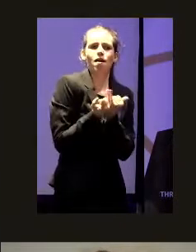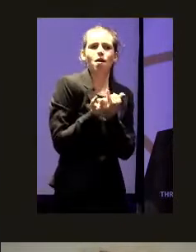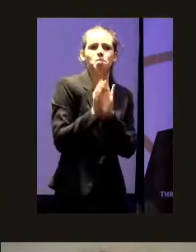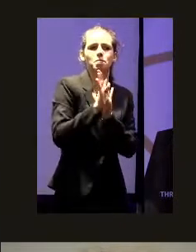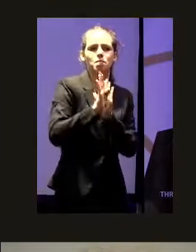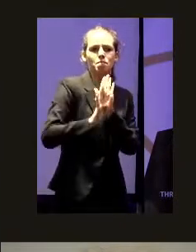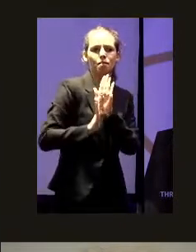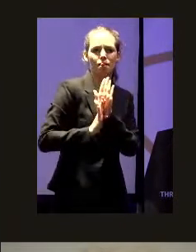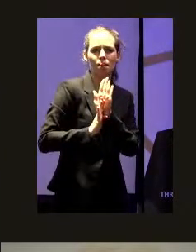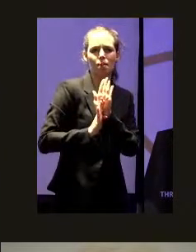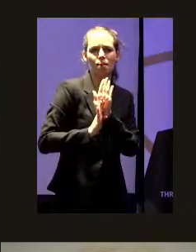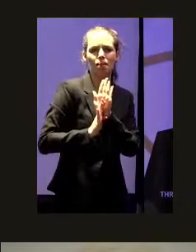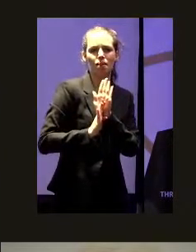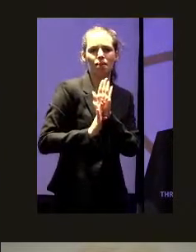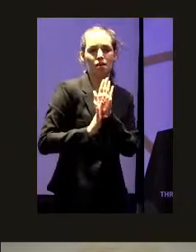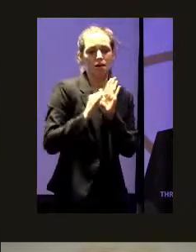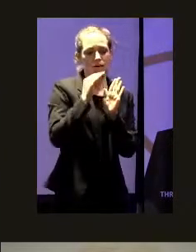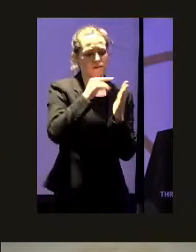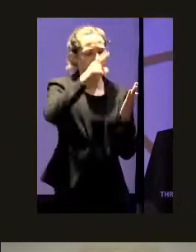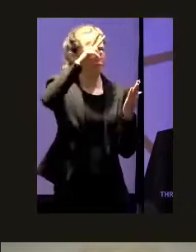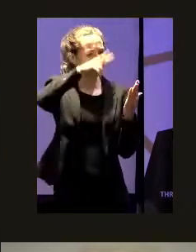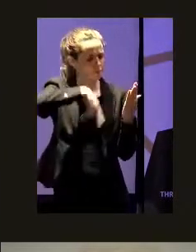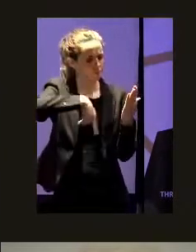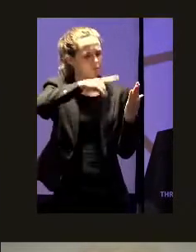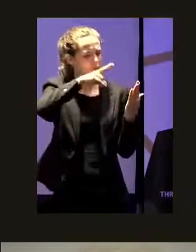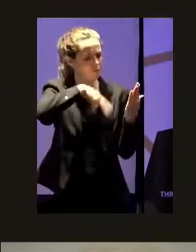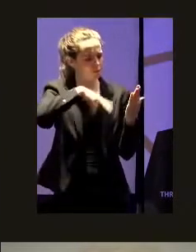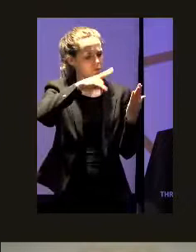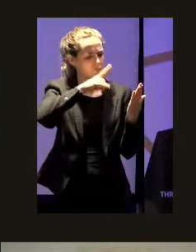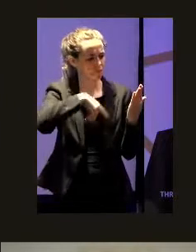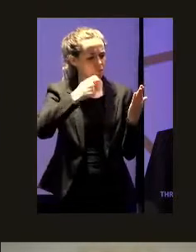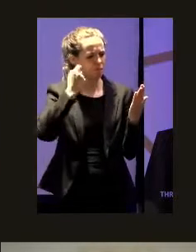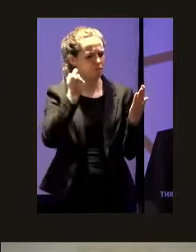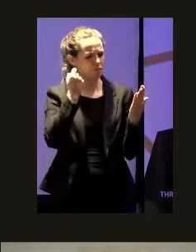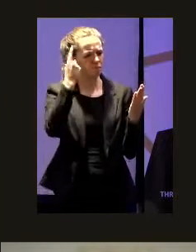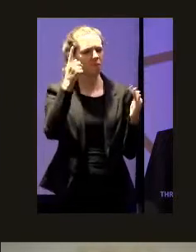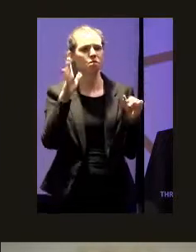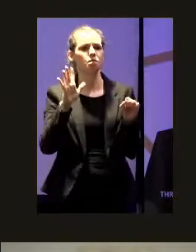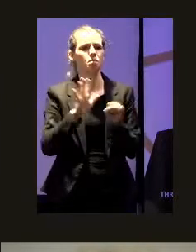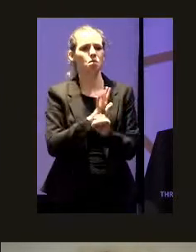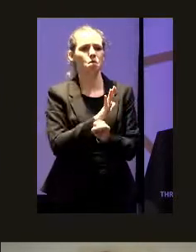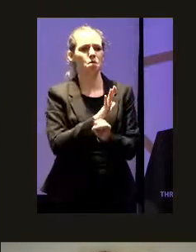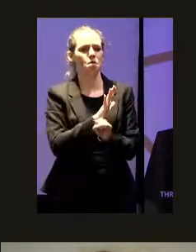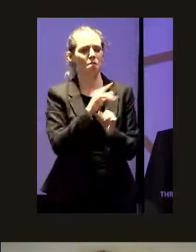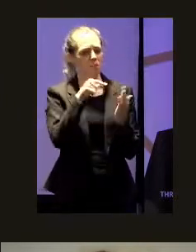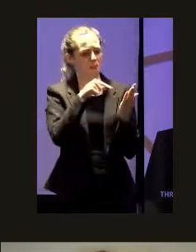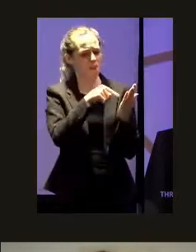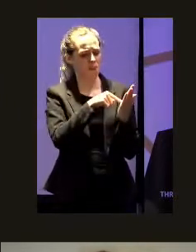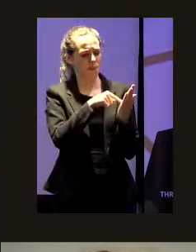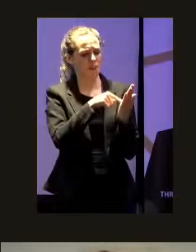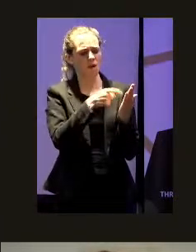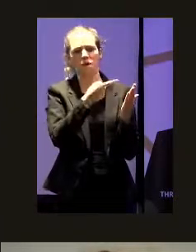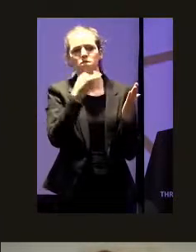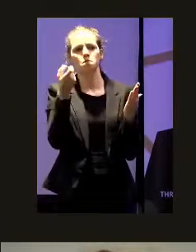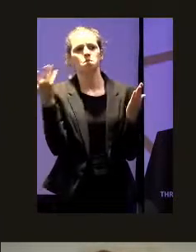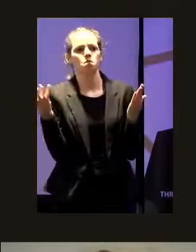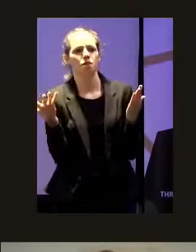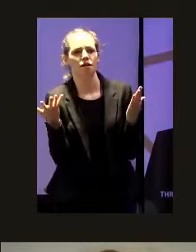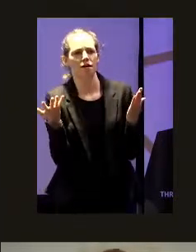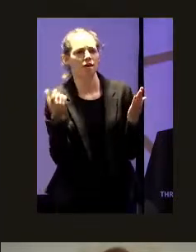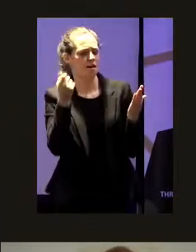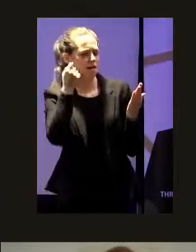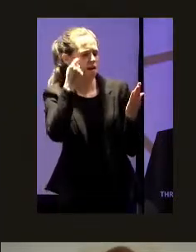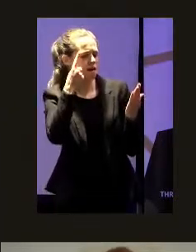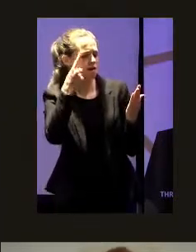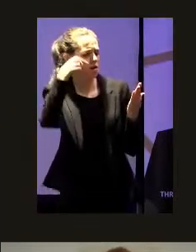understand the nature and the context from which the draft is coming from, which probably one